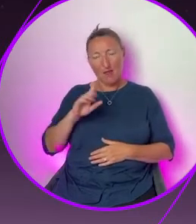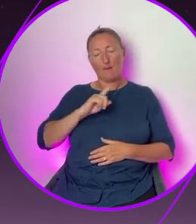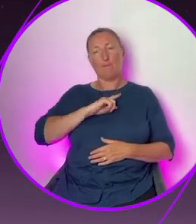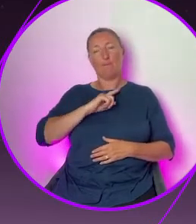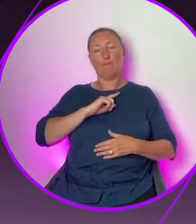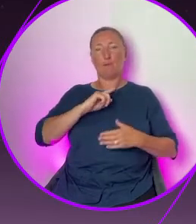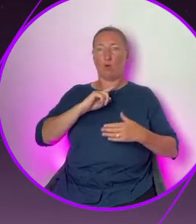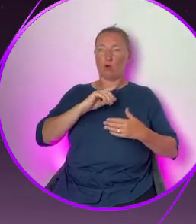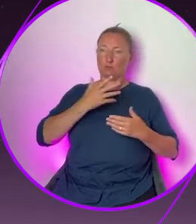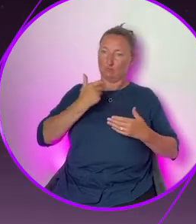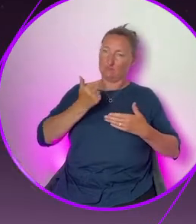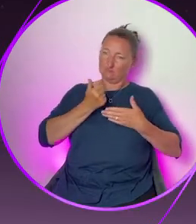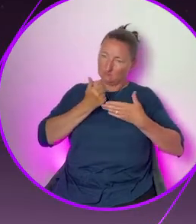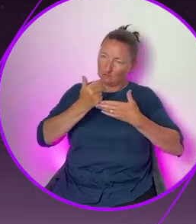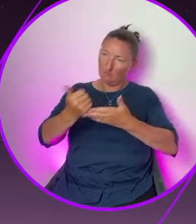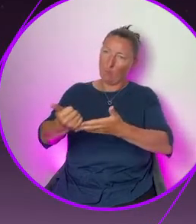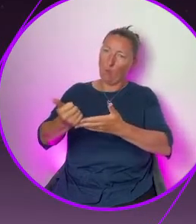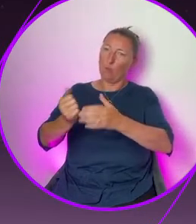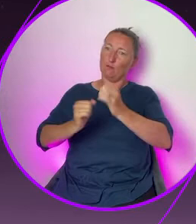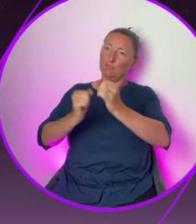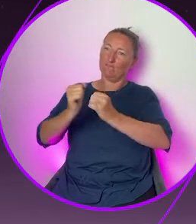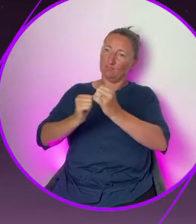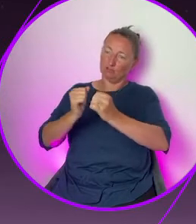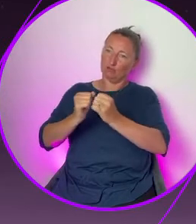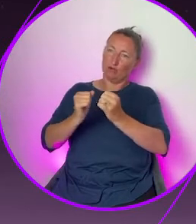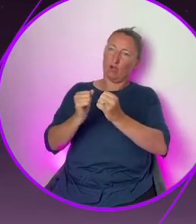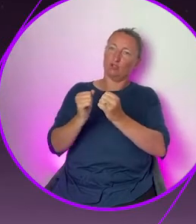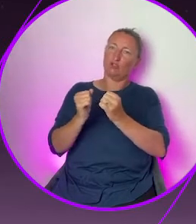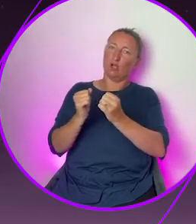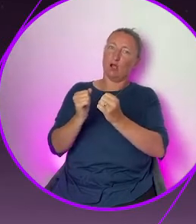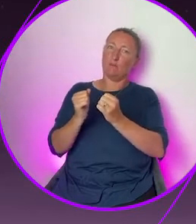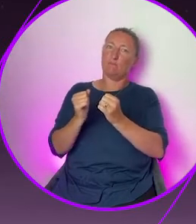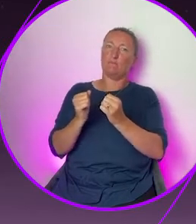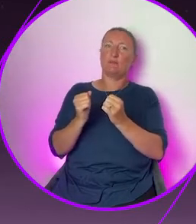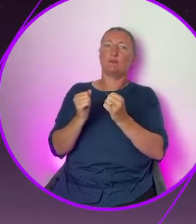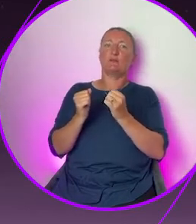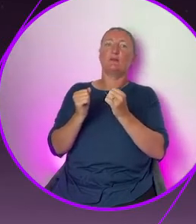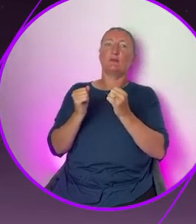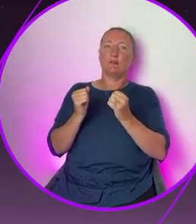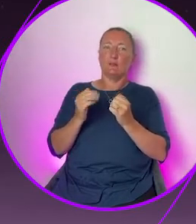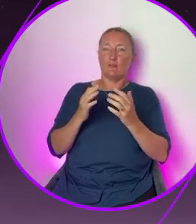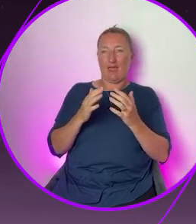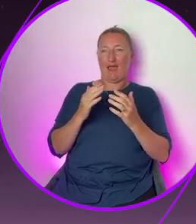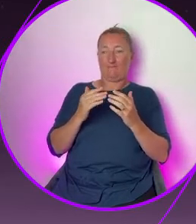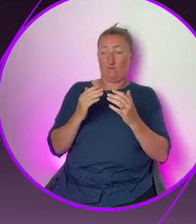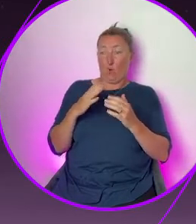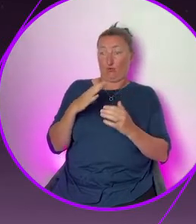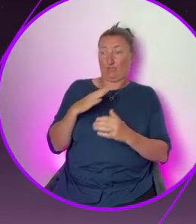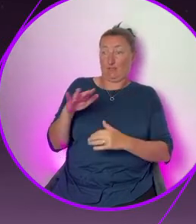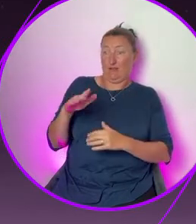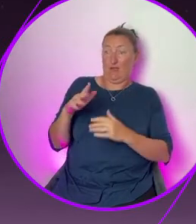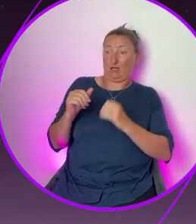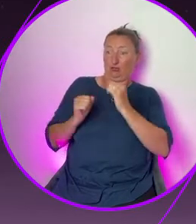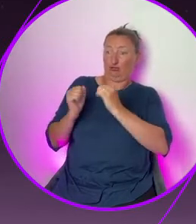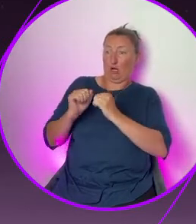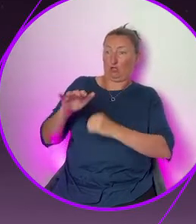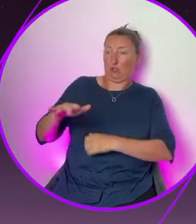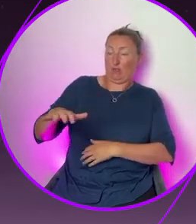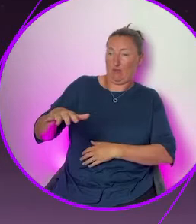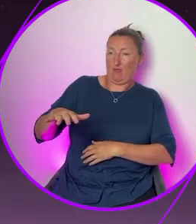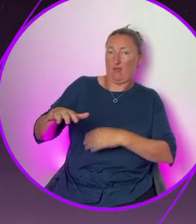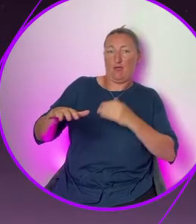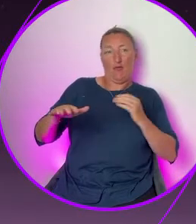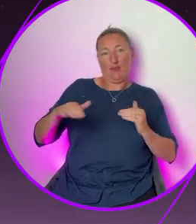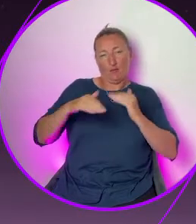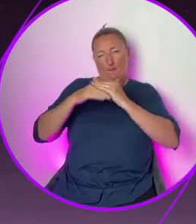supported by the creation of infrastructures for production and dissemination that have been built onto existing infrastructures of the film